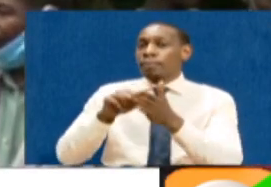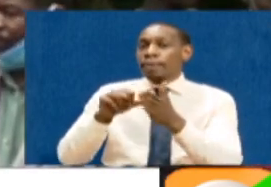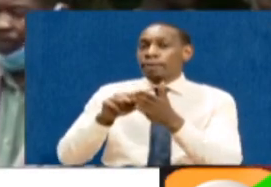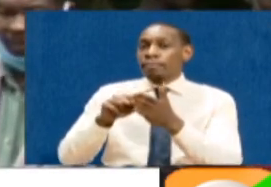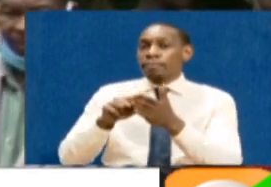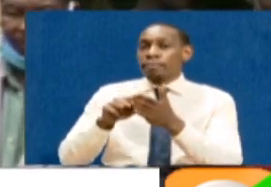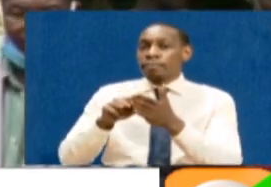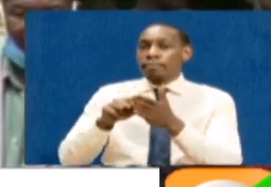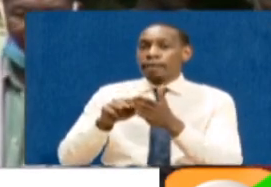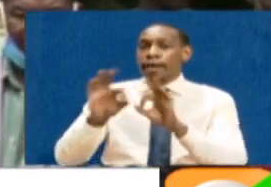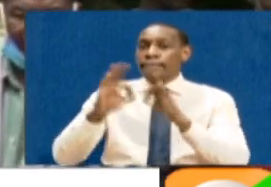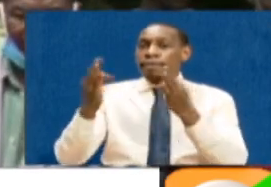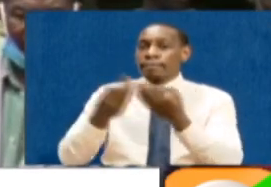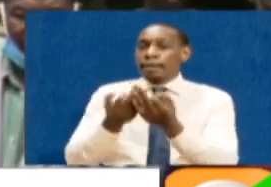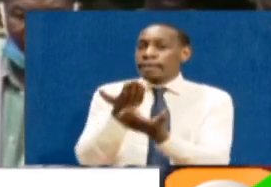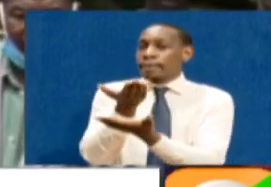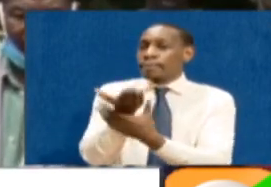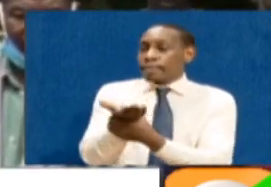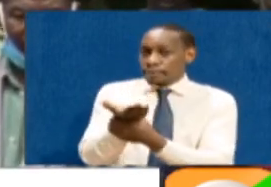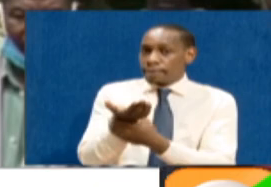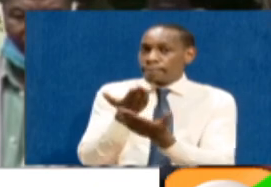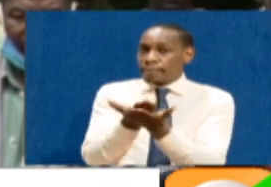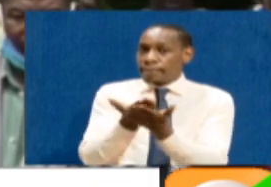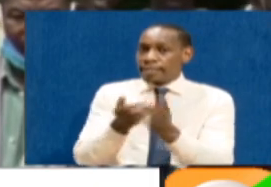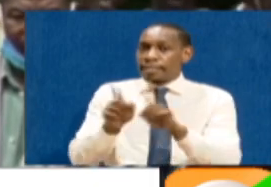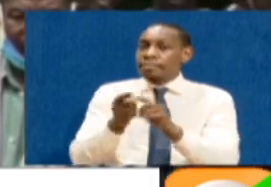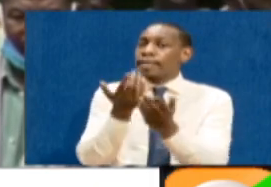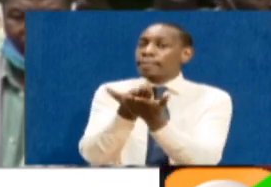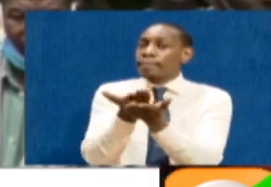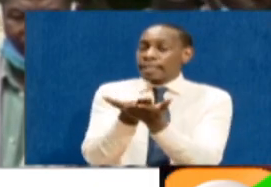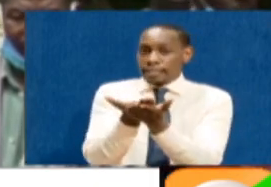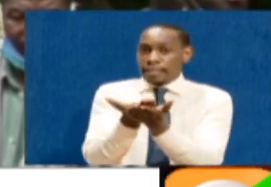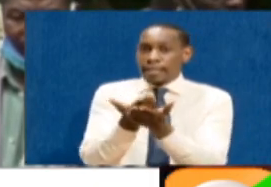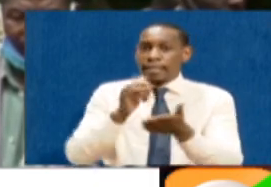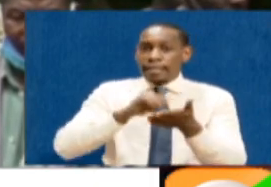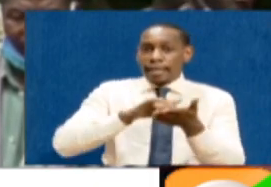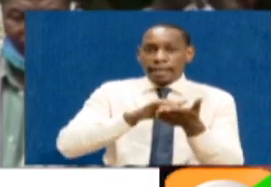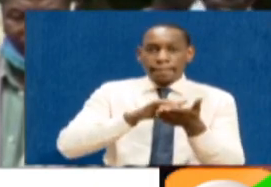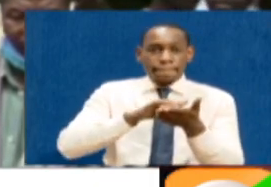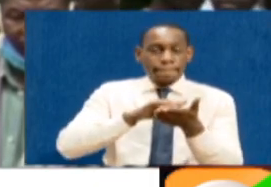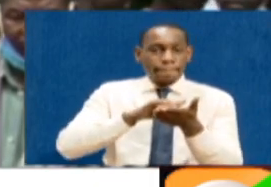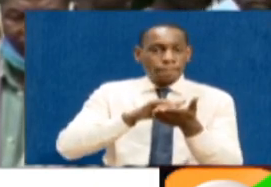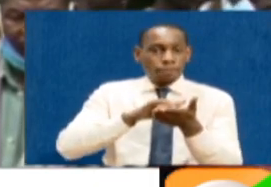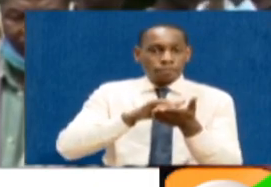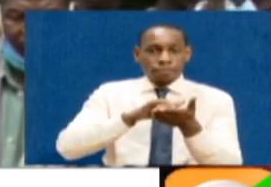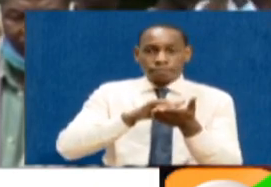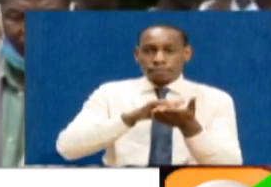umekuwa na matatizo yako kinyumbani, ningewasihi